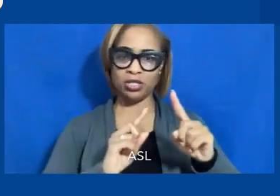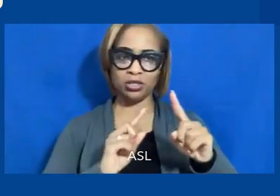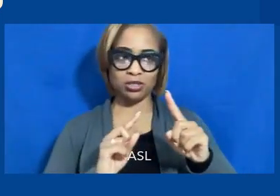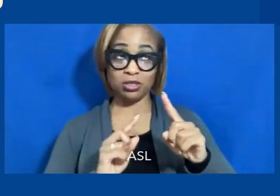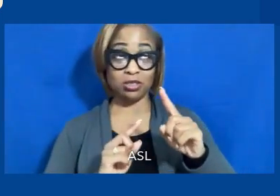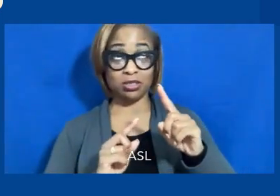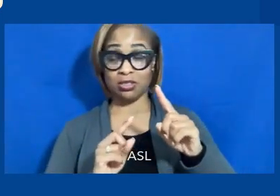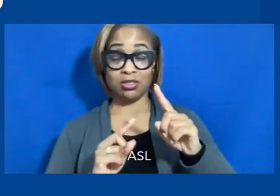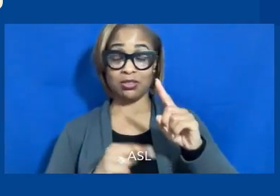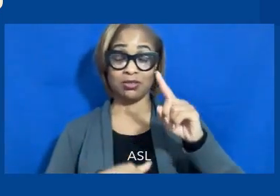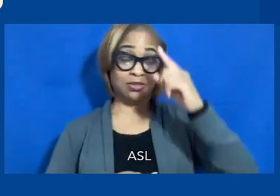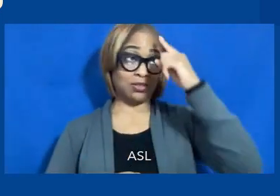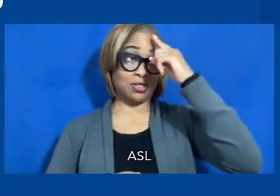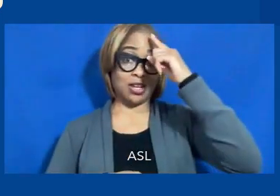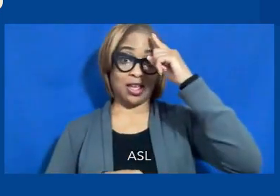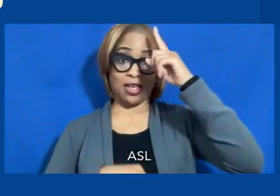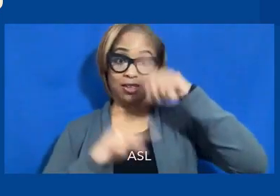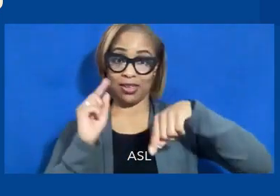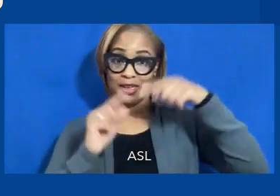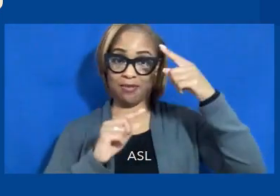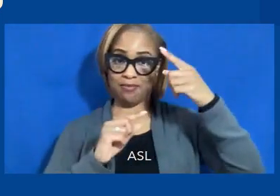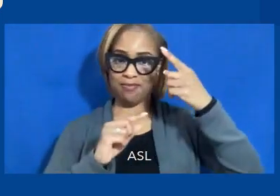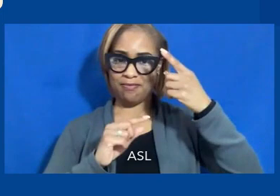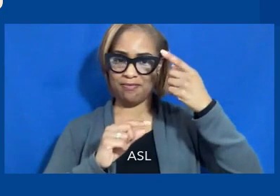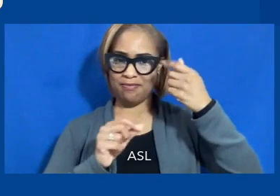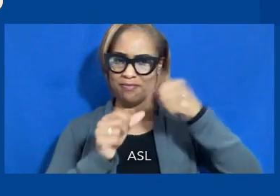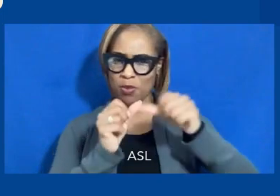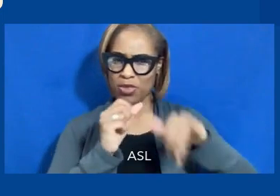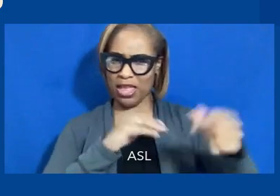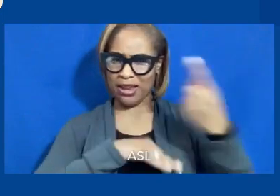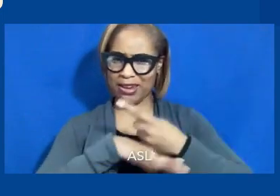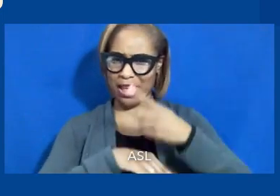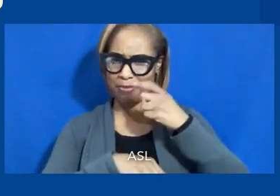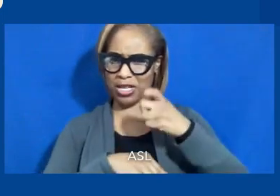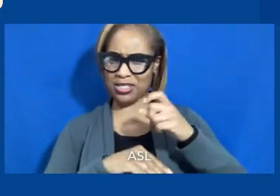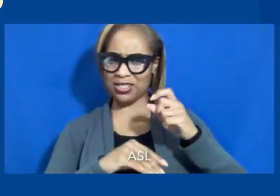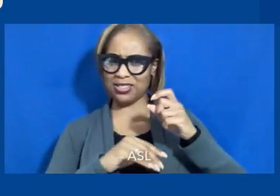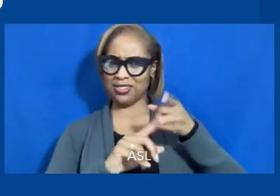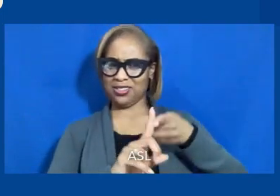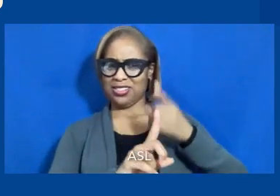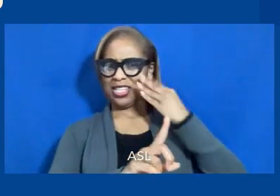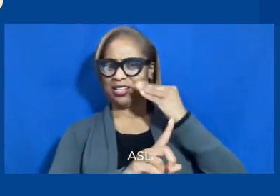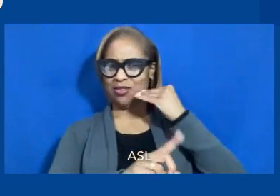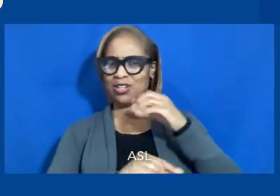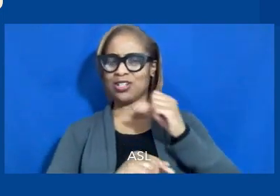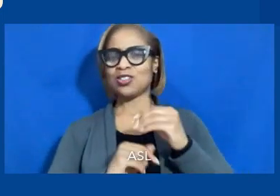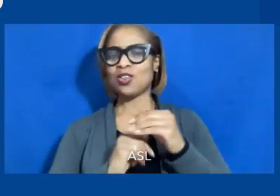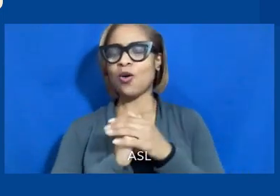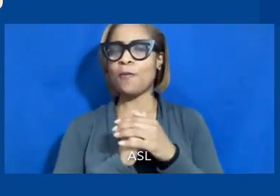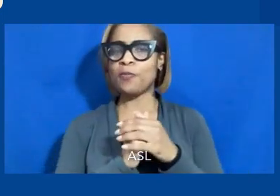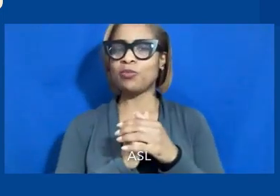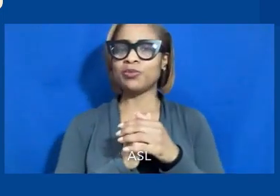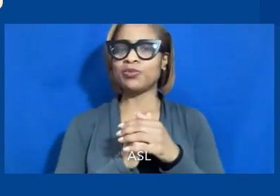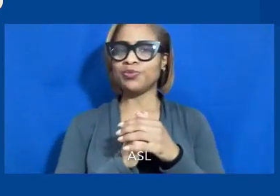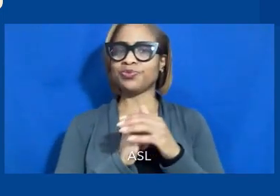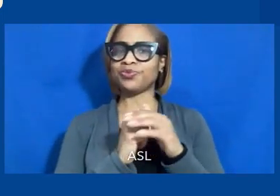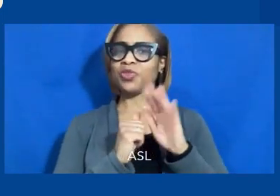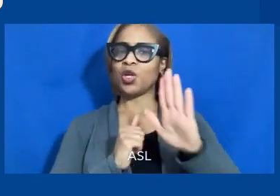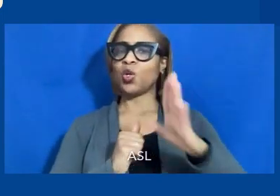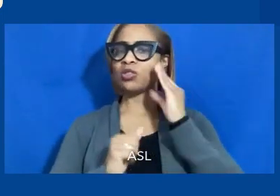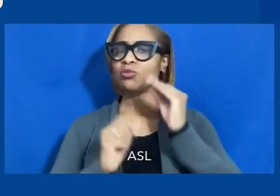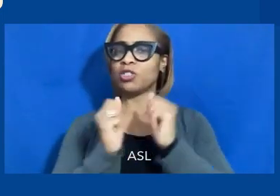terrible memory of the day because of the experience. So, like, it's great to hear stuff about, like, your experience with Light and Magic. I think we all